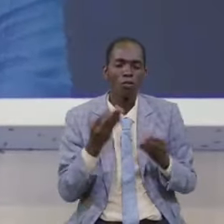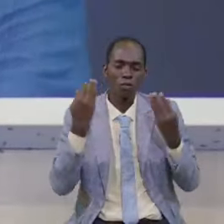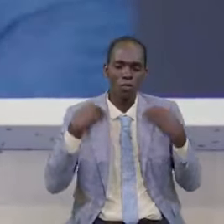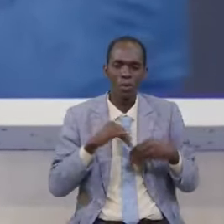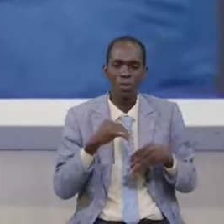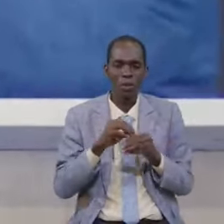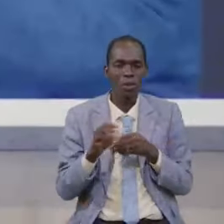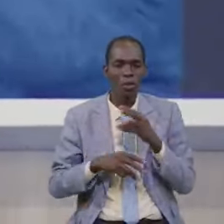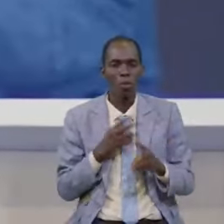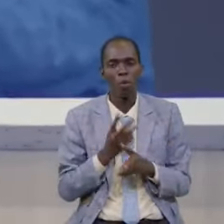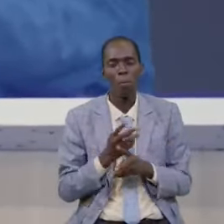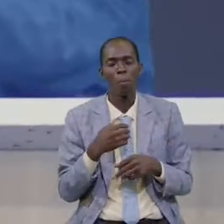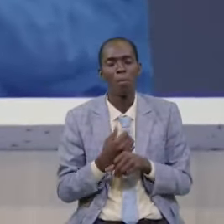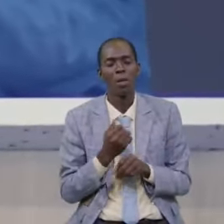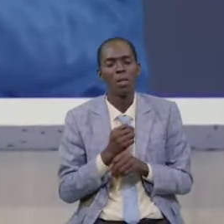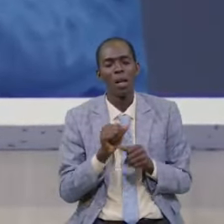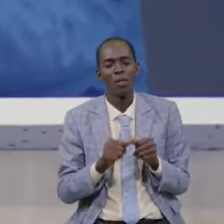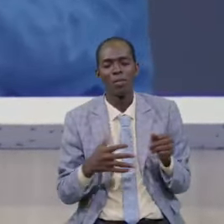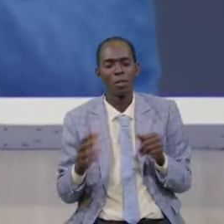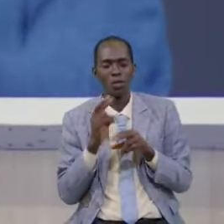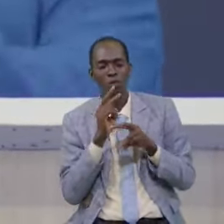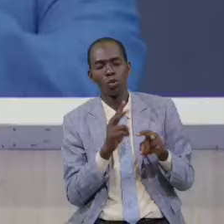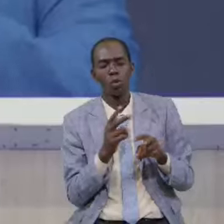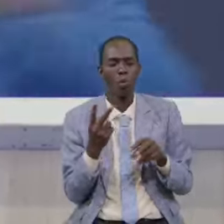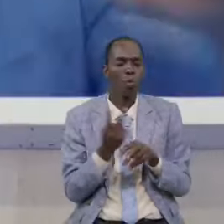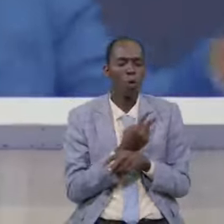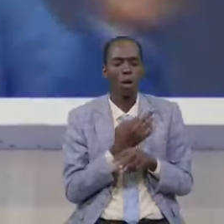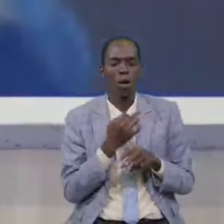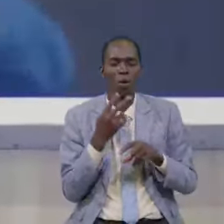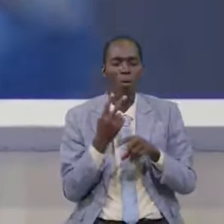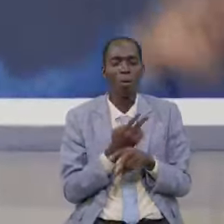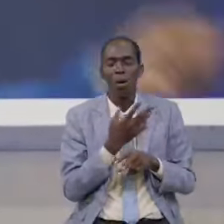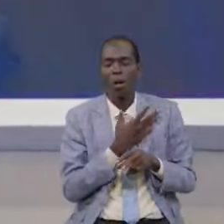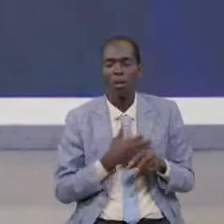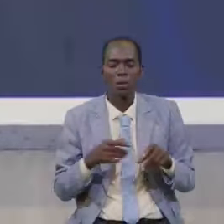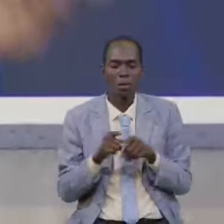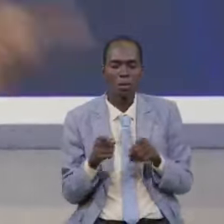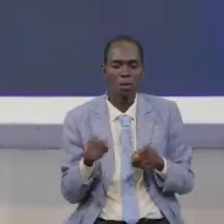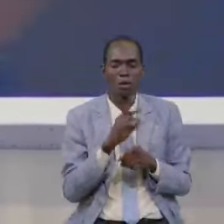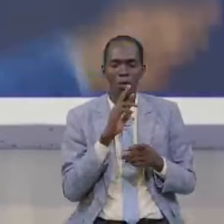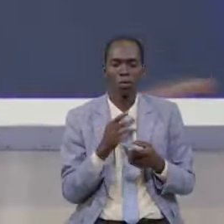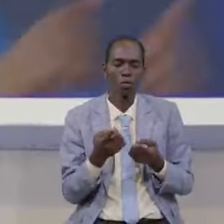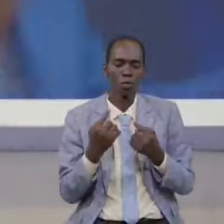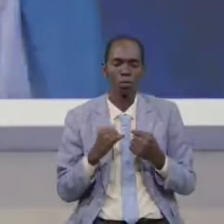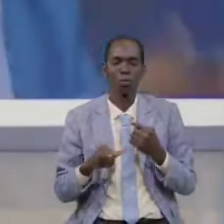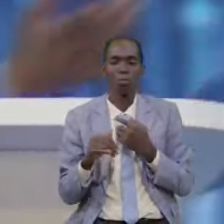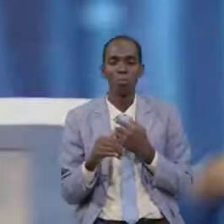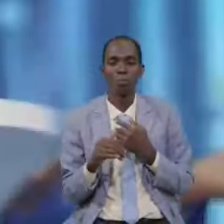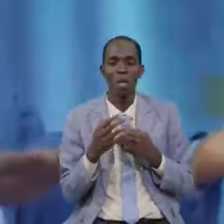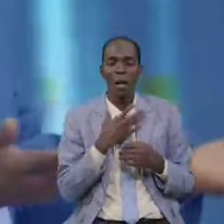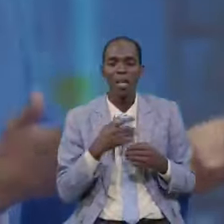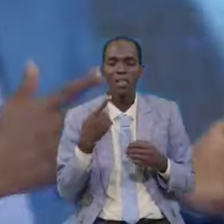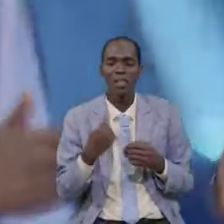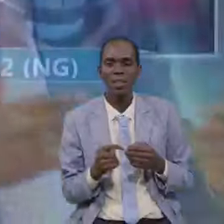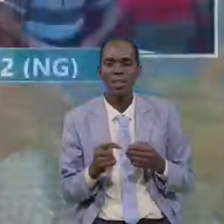worse. And the nightclubs are becoming worse and worse. And relationships between boys and girls, young